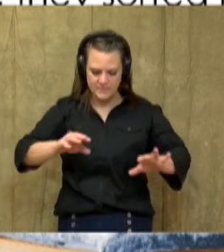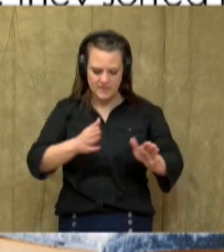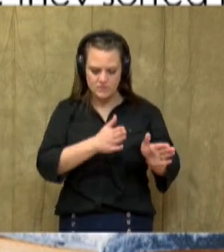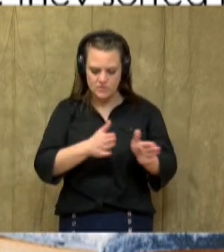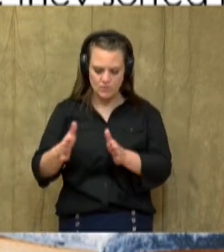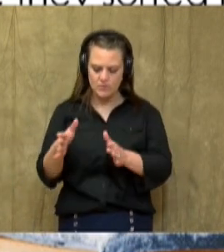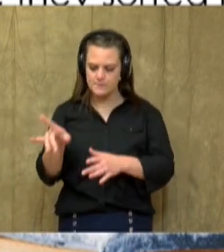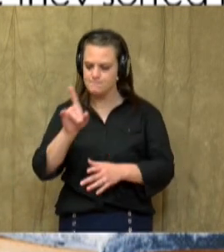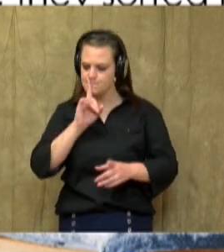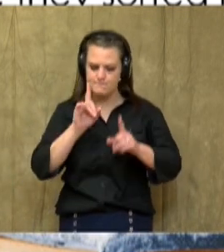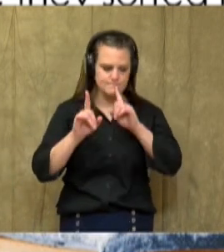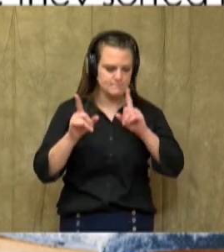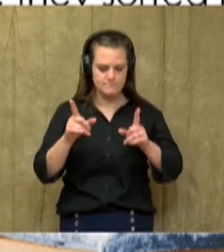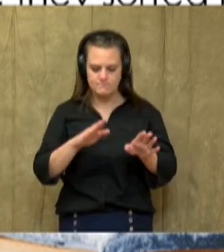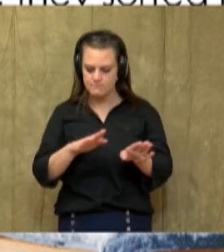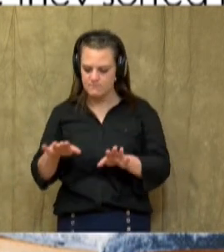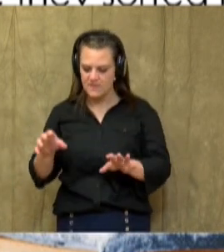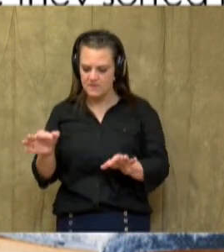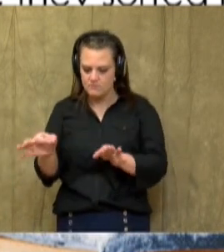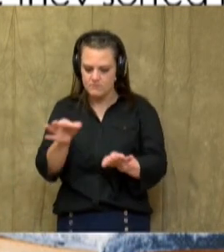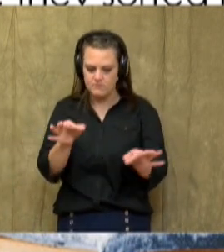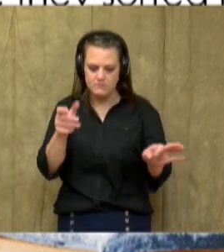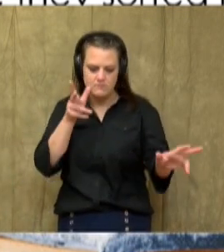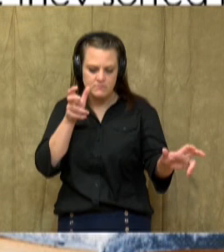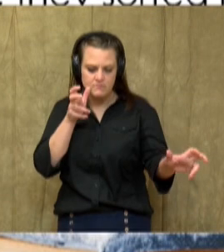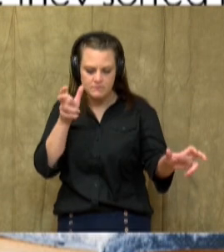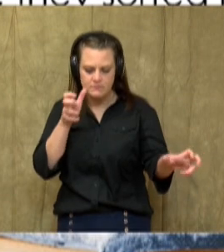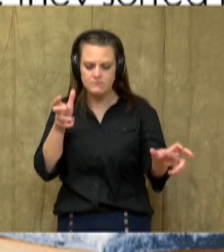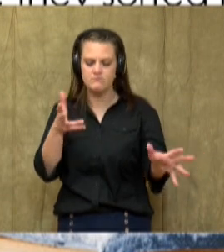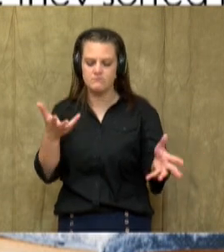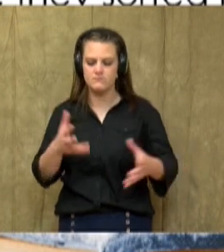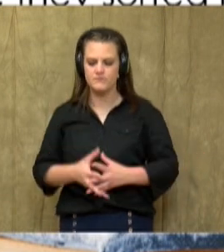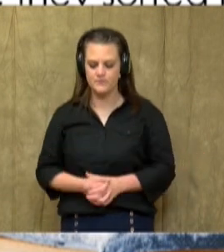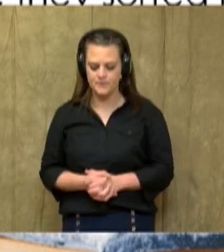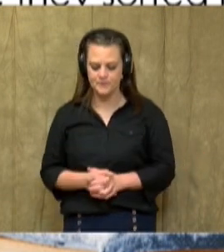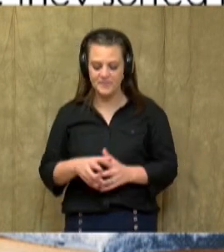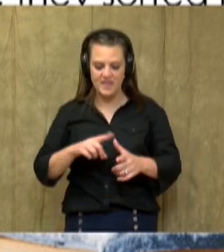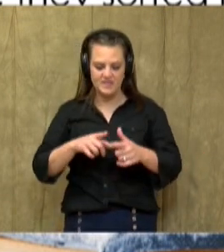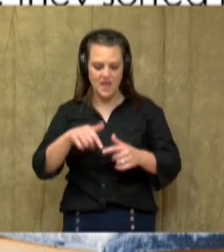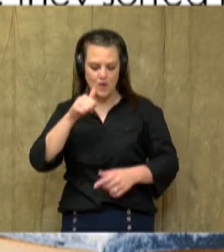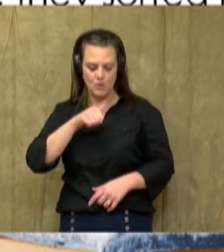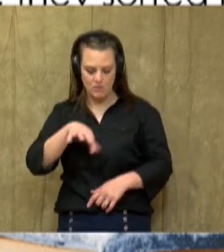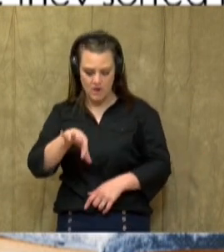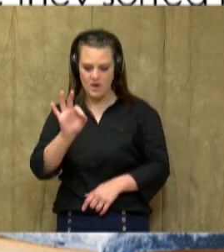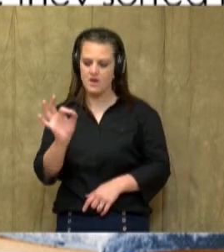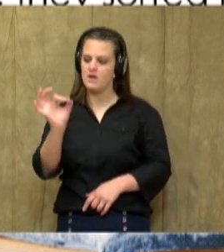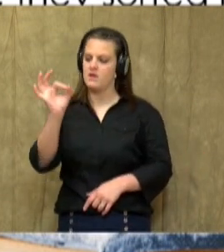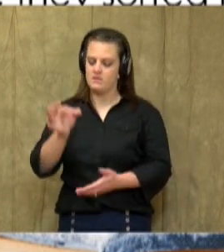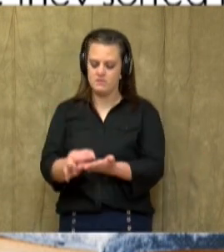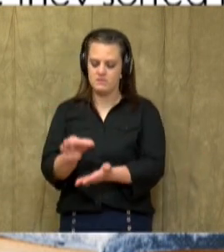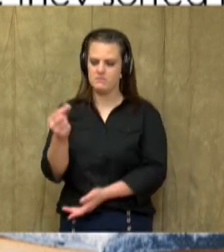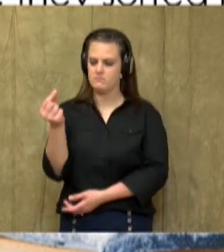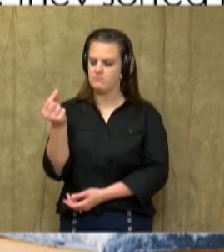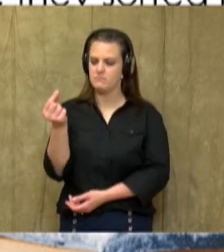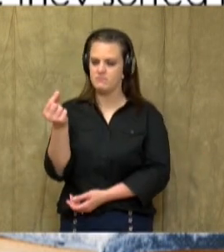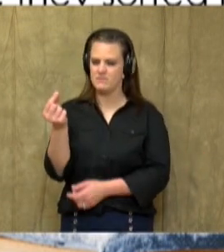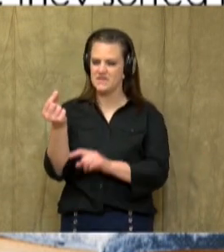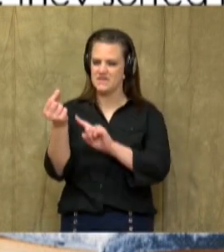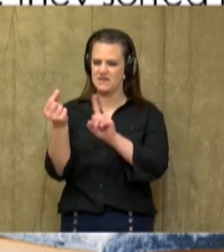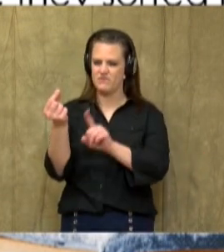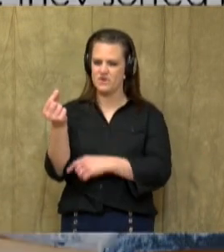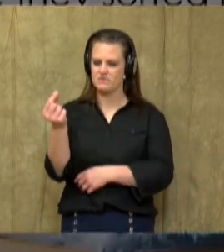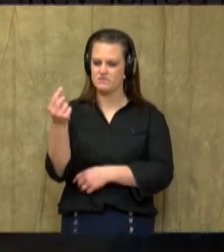in silence, except for the clacking of pennies against the table. Then Caitlin found a penny that was very